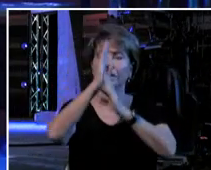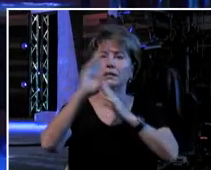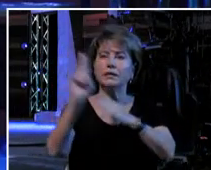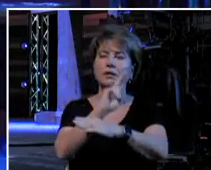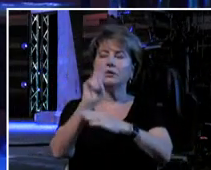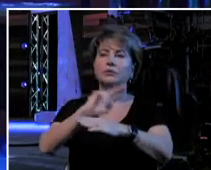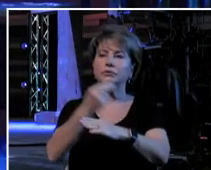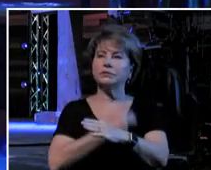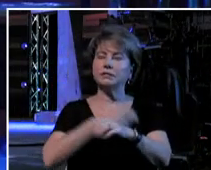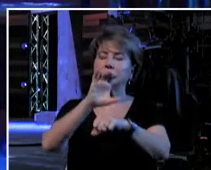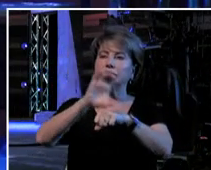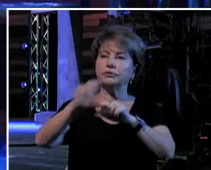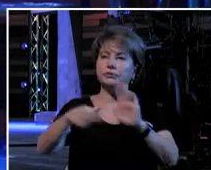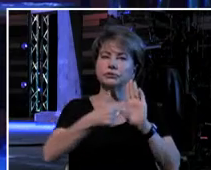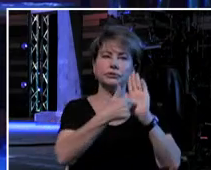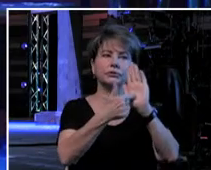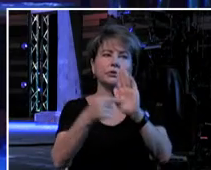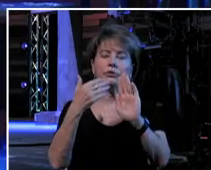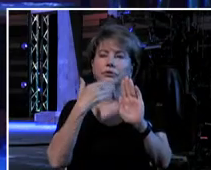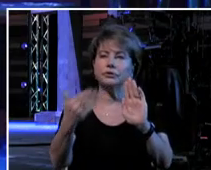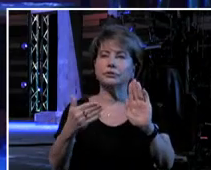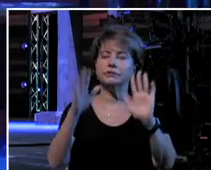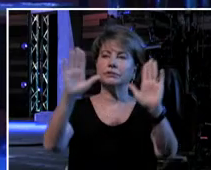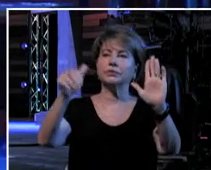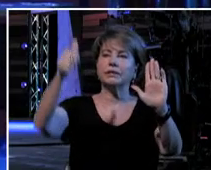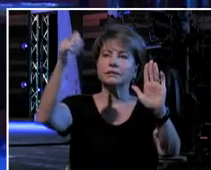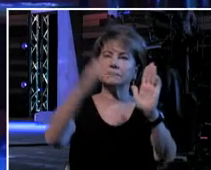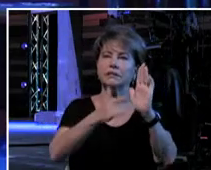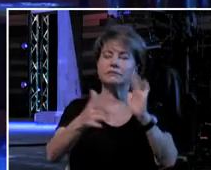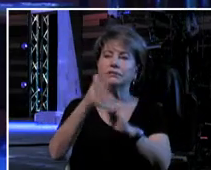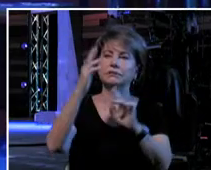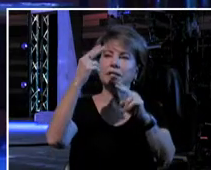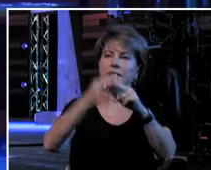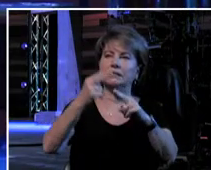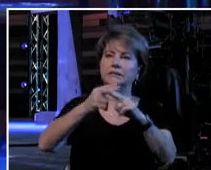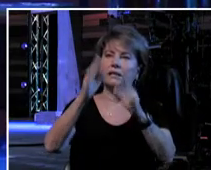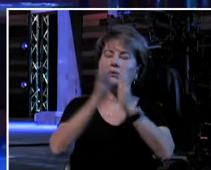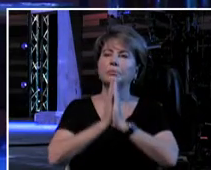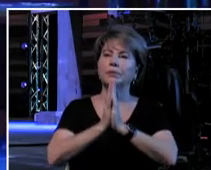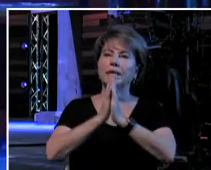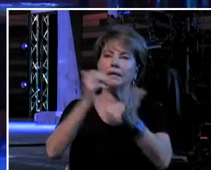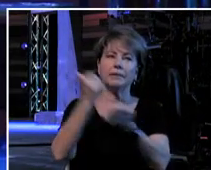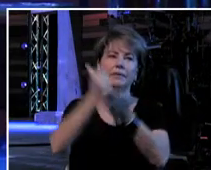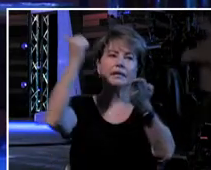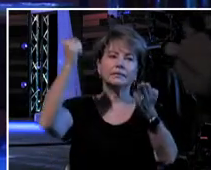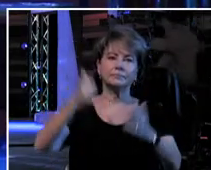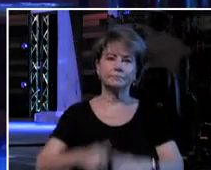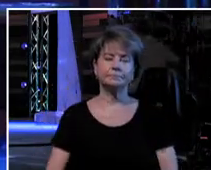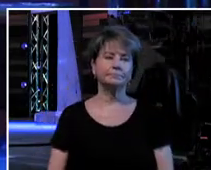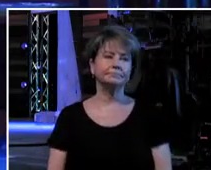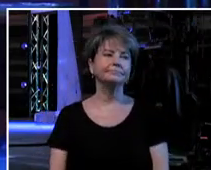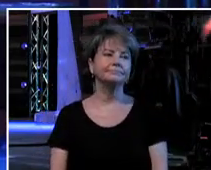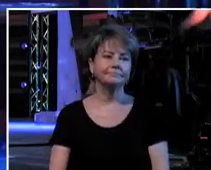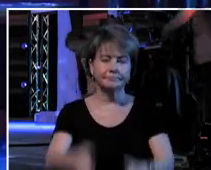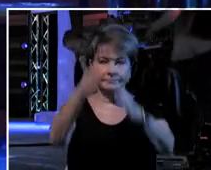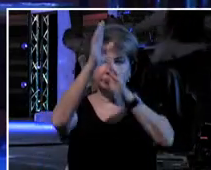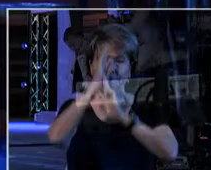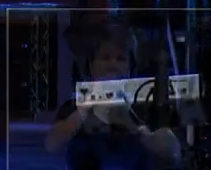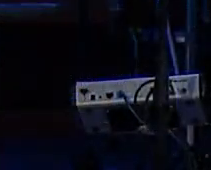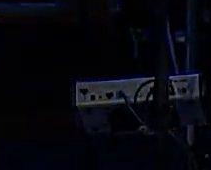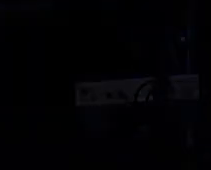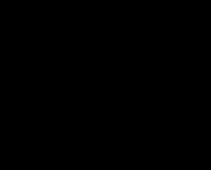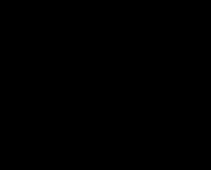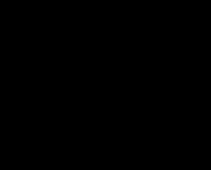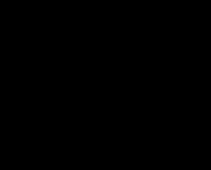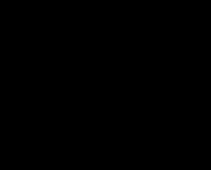the church, to reflect the goodness and greatness of Jesus. It's in his name we pray. Amen. Amen. God bless you, church.